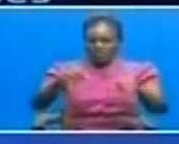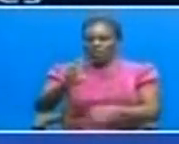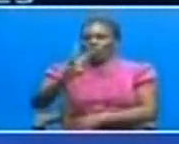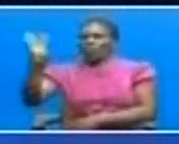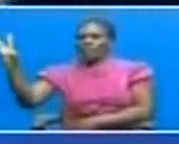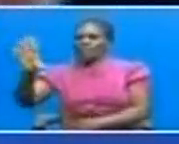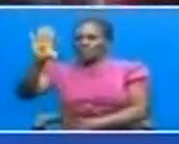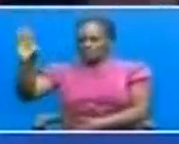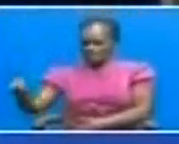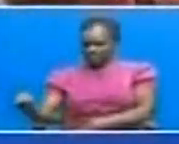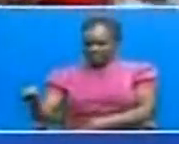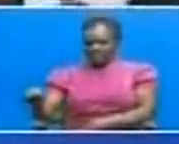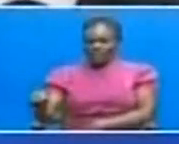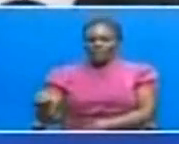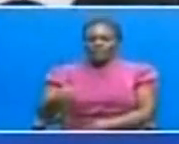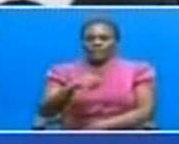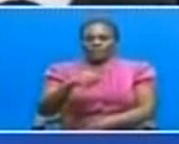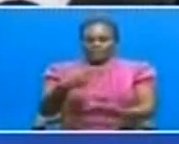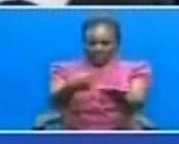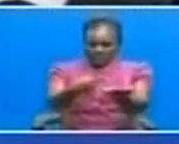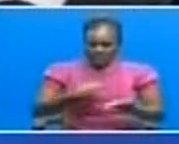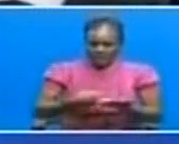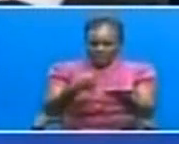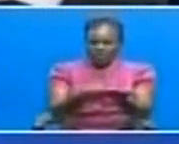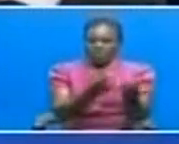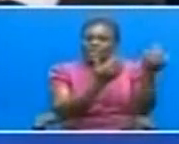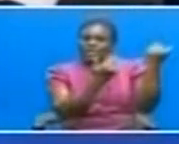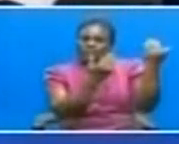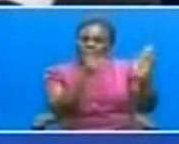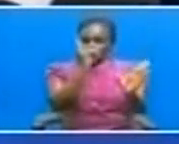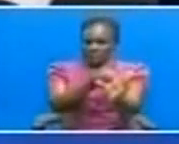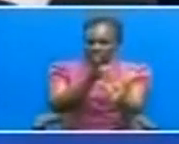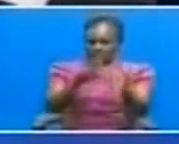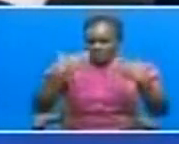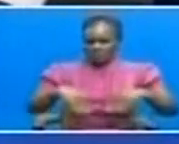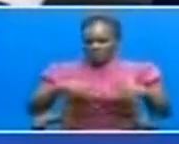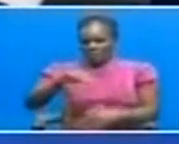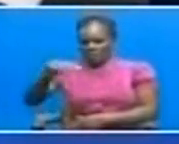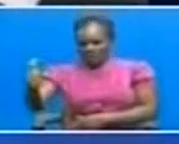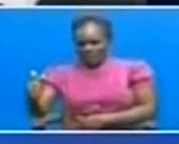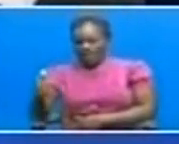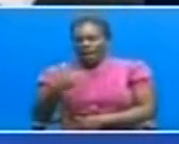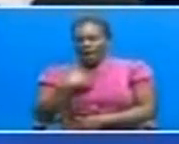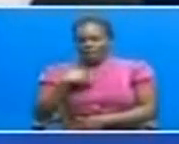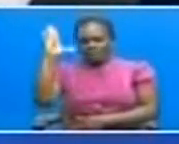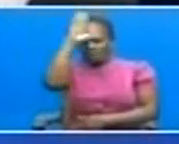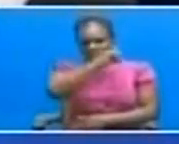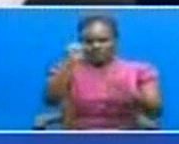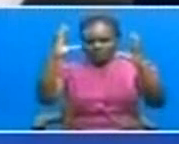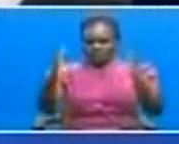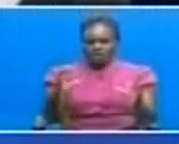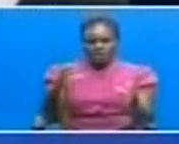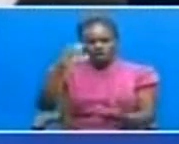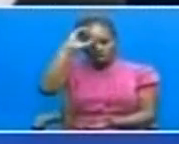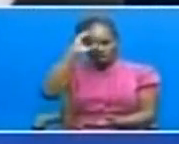Africa. The caliber and level of discussion expected from these participants and others creating a big gap between the content